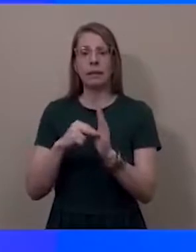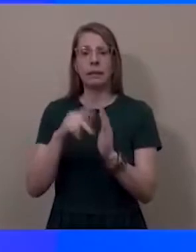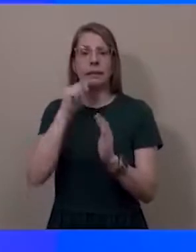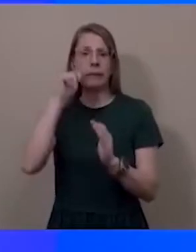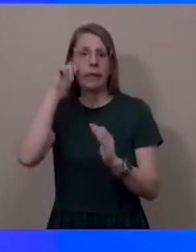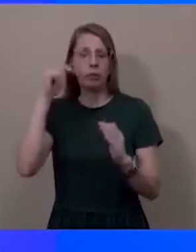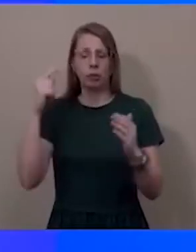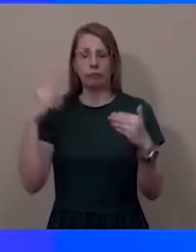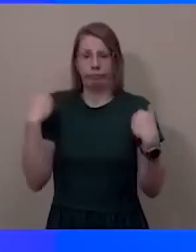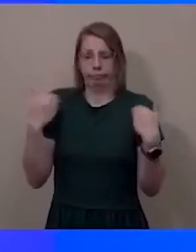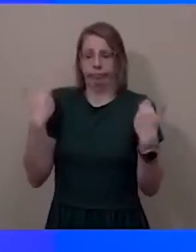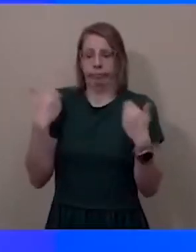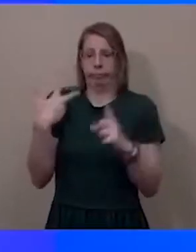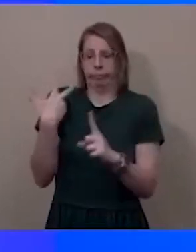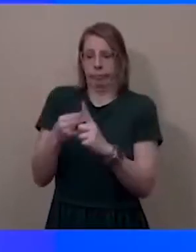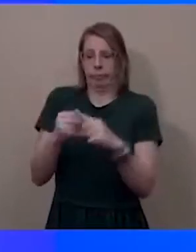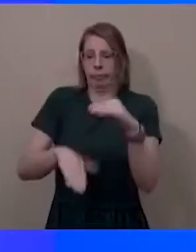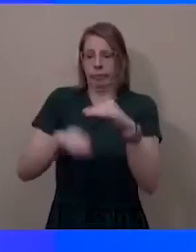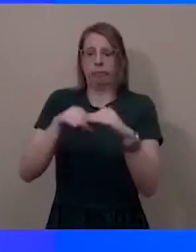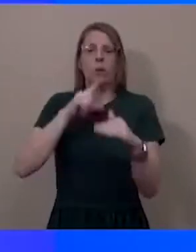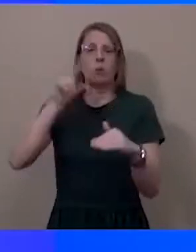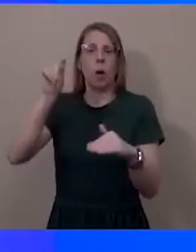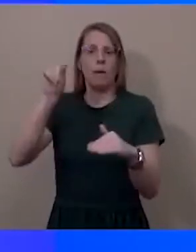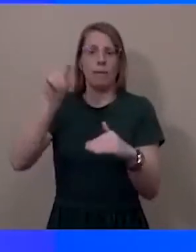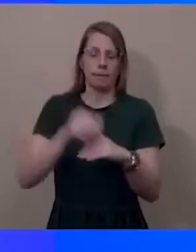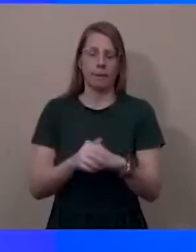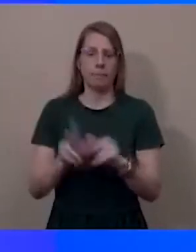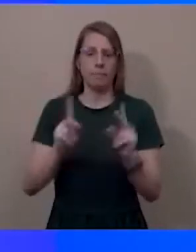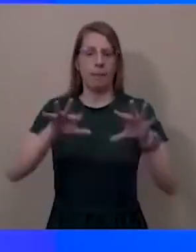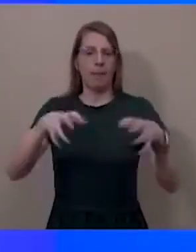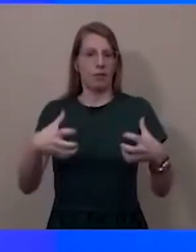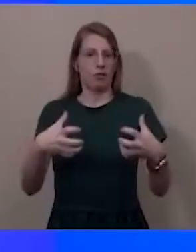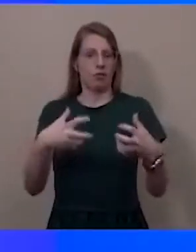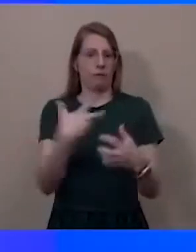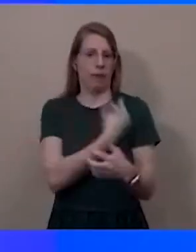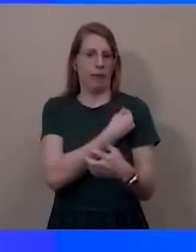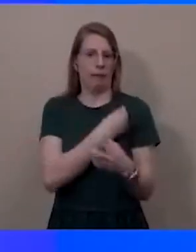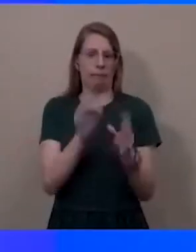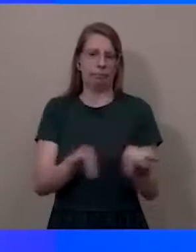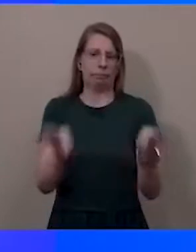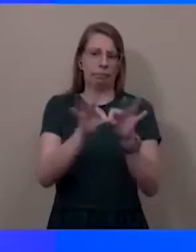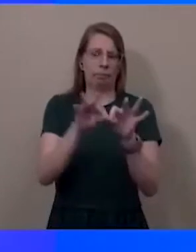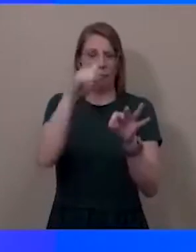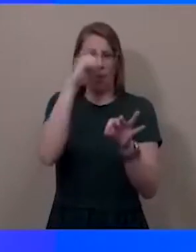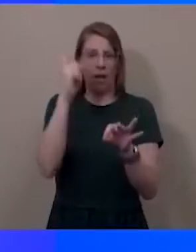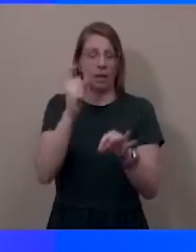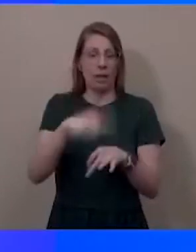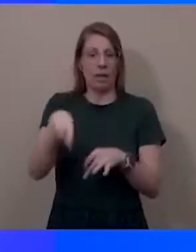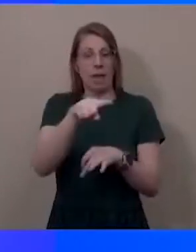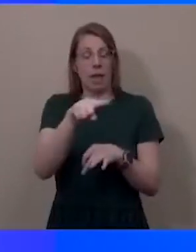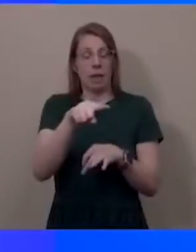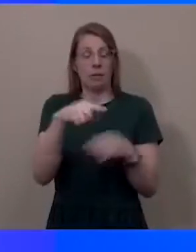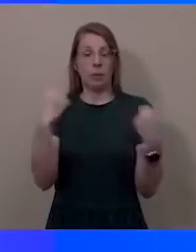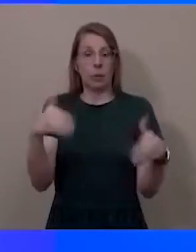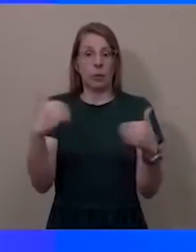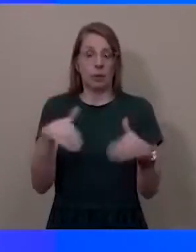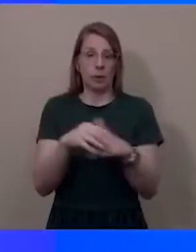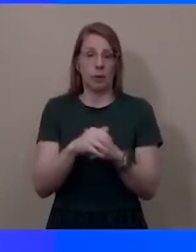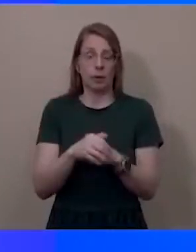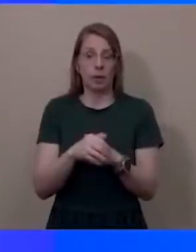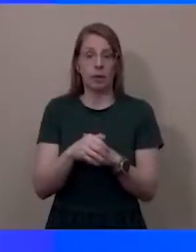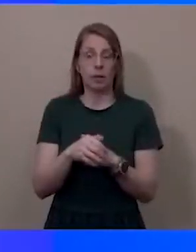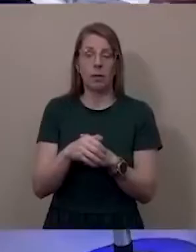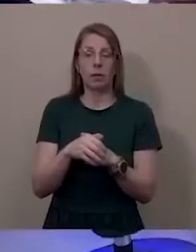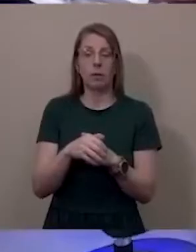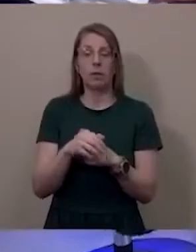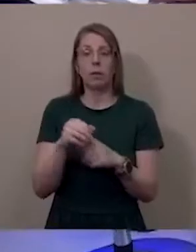vaccinated up to their 20s, getting those that subpopulation vaccinated is going to be very important because they had a large amount of seroprevalence as well. And